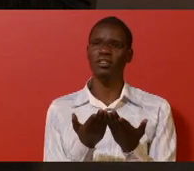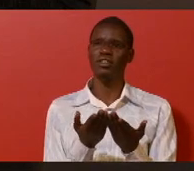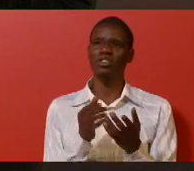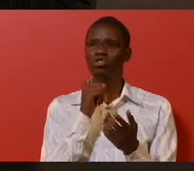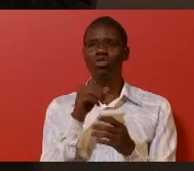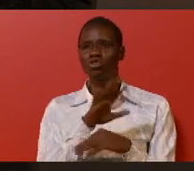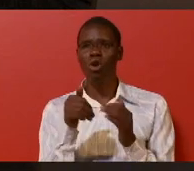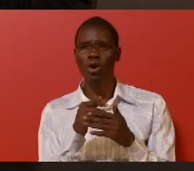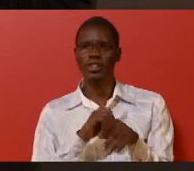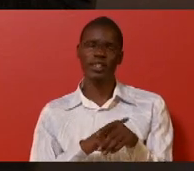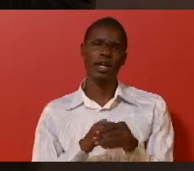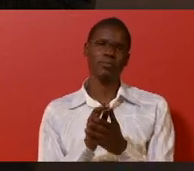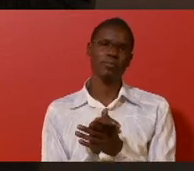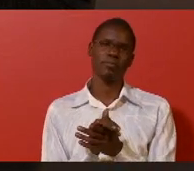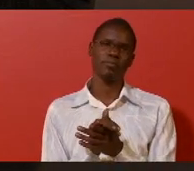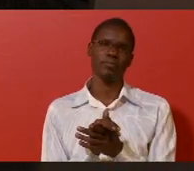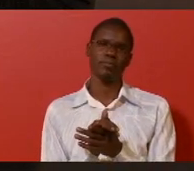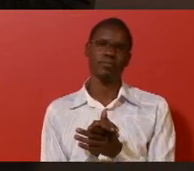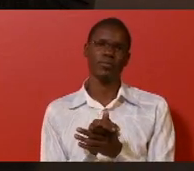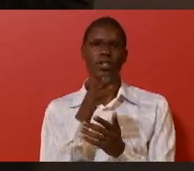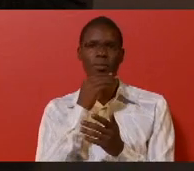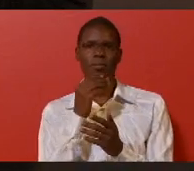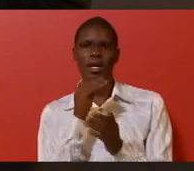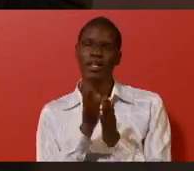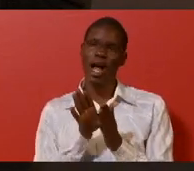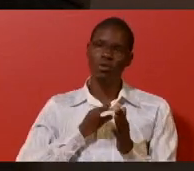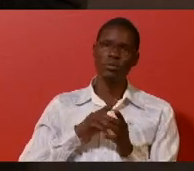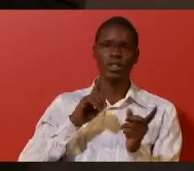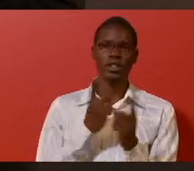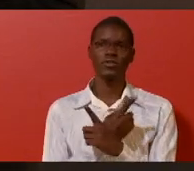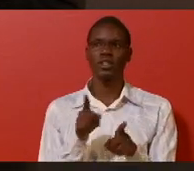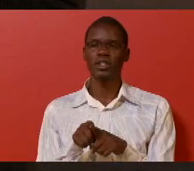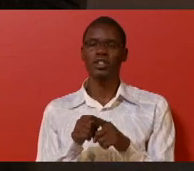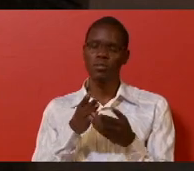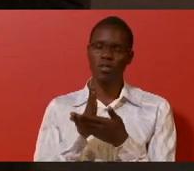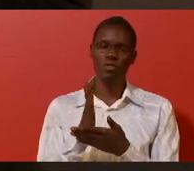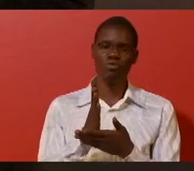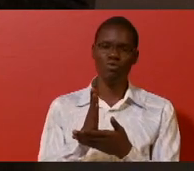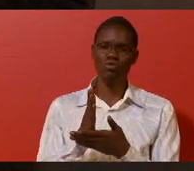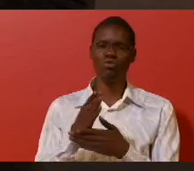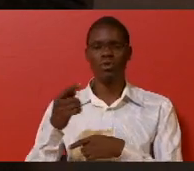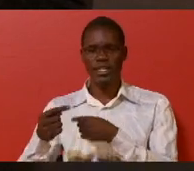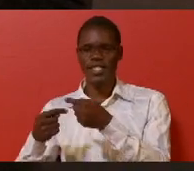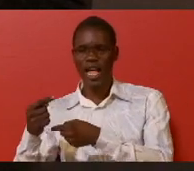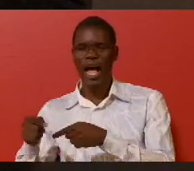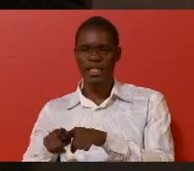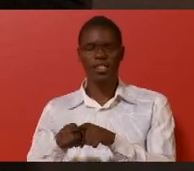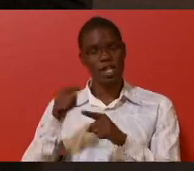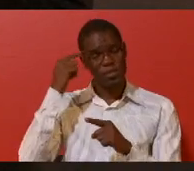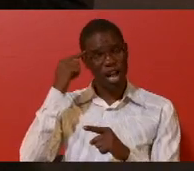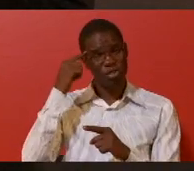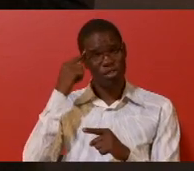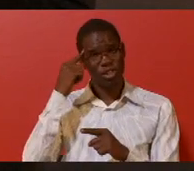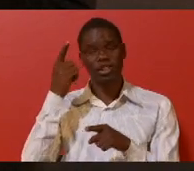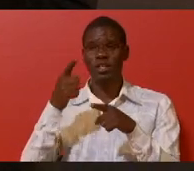all the time. For example, men and women are different. If we're looking at it biologically, if we're looking at it psychologically, the experts